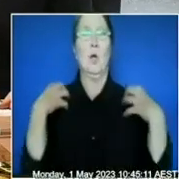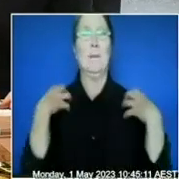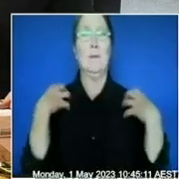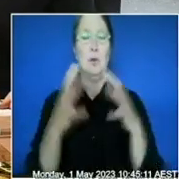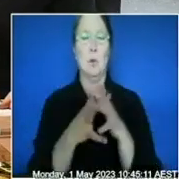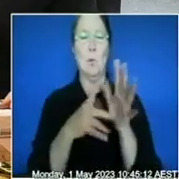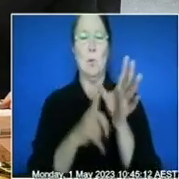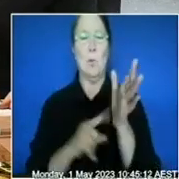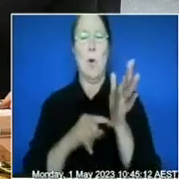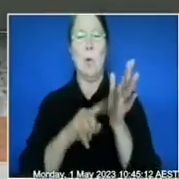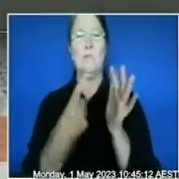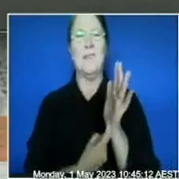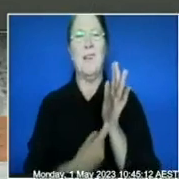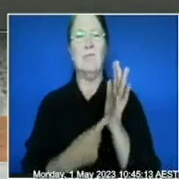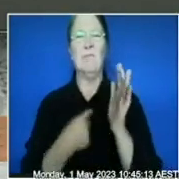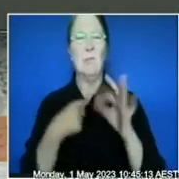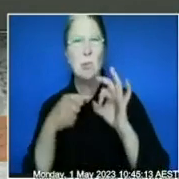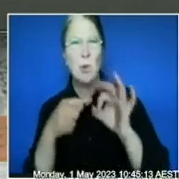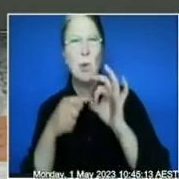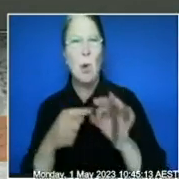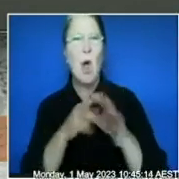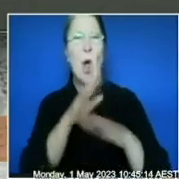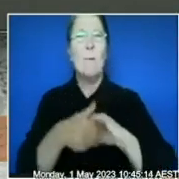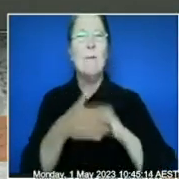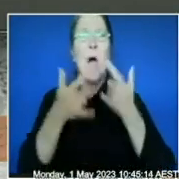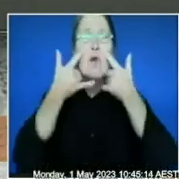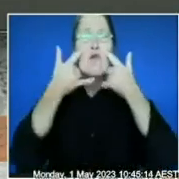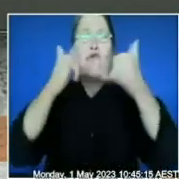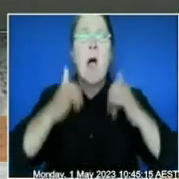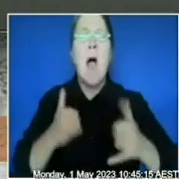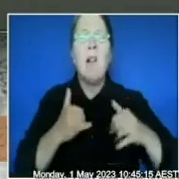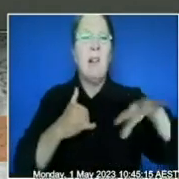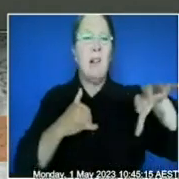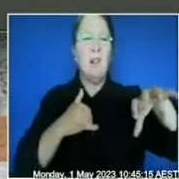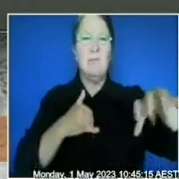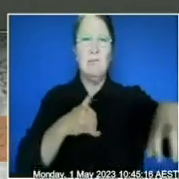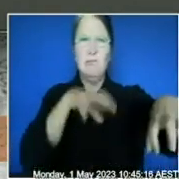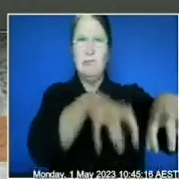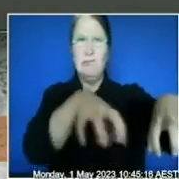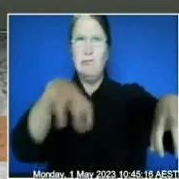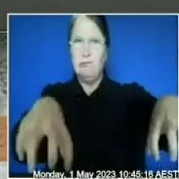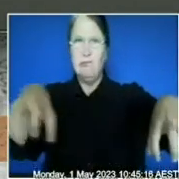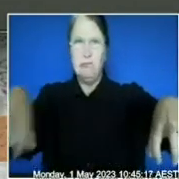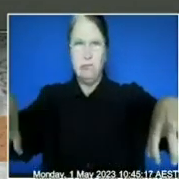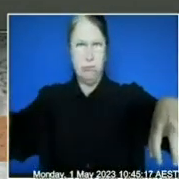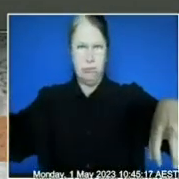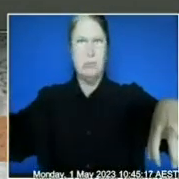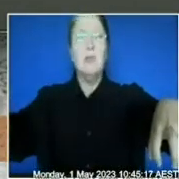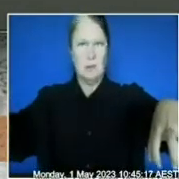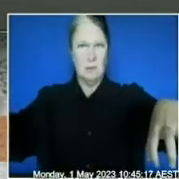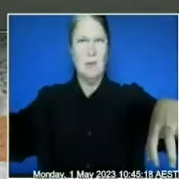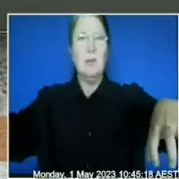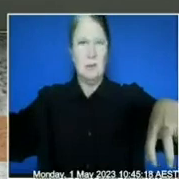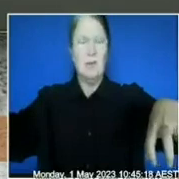the ability, the extent to which the trial sites will be